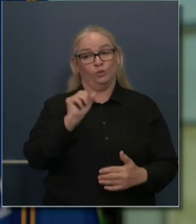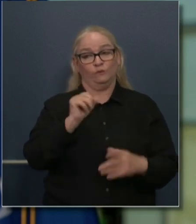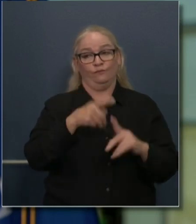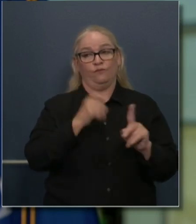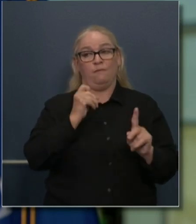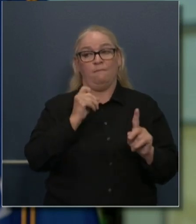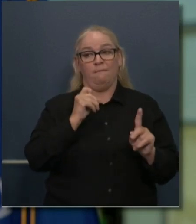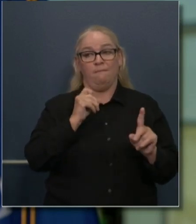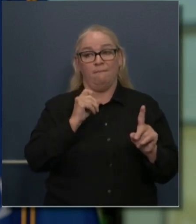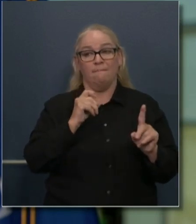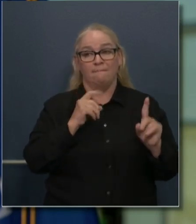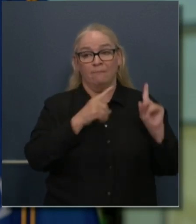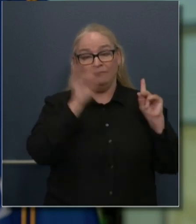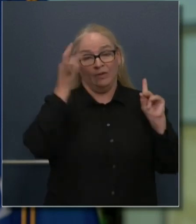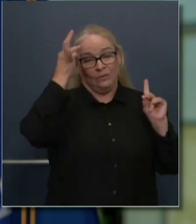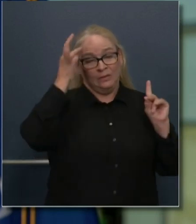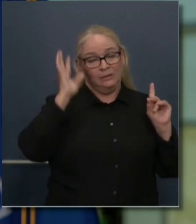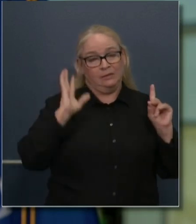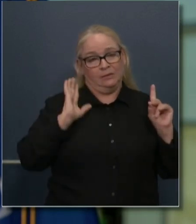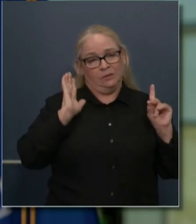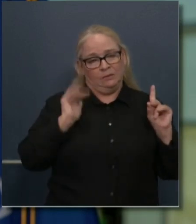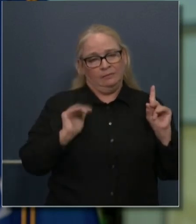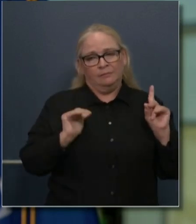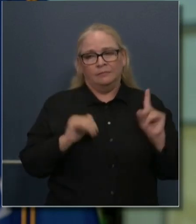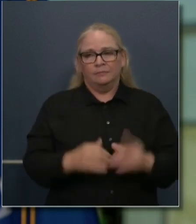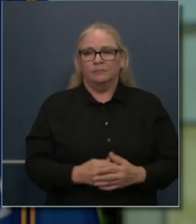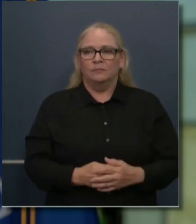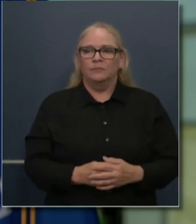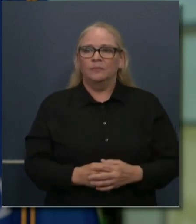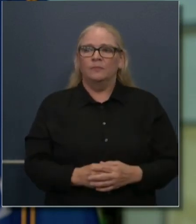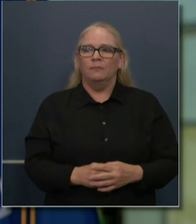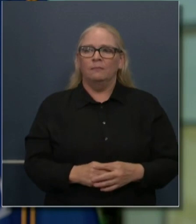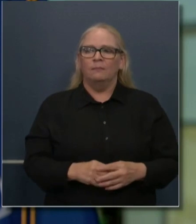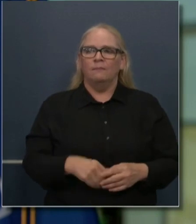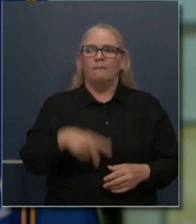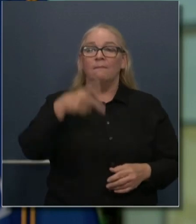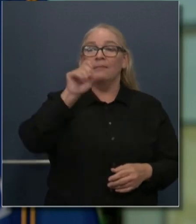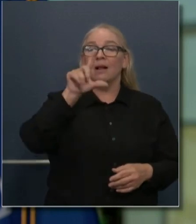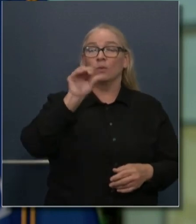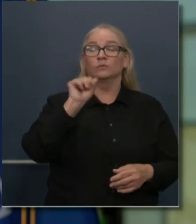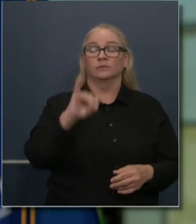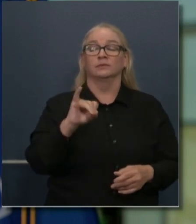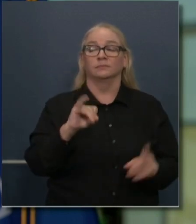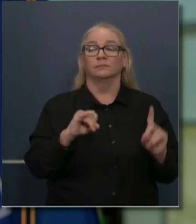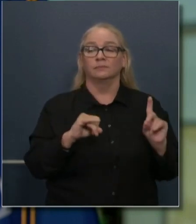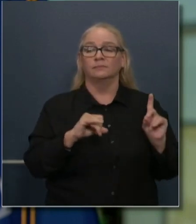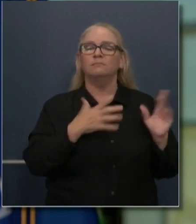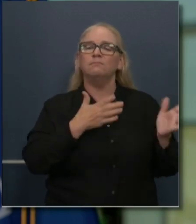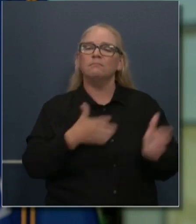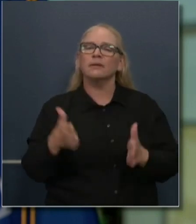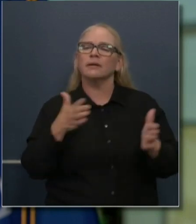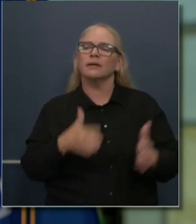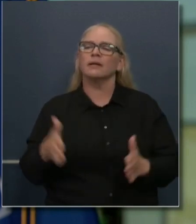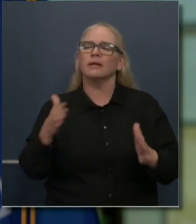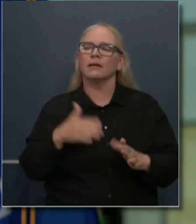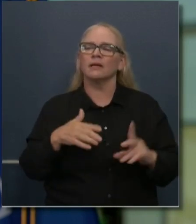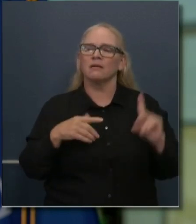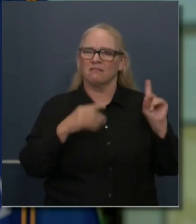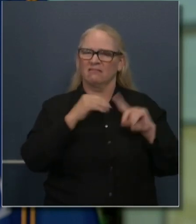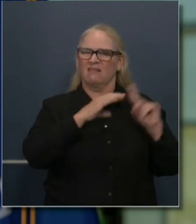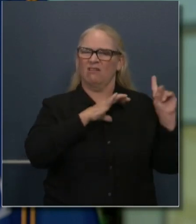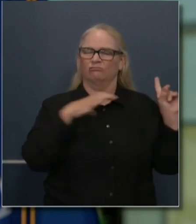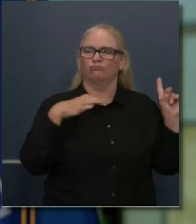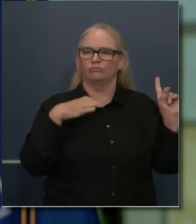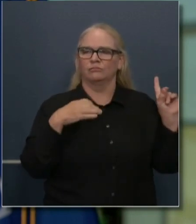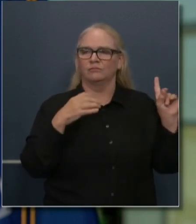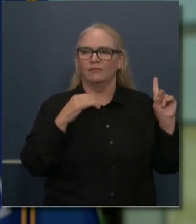that Leader Pelosi, Speaker Pelosi, will be advancing. If she wasn't there, I wouldn't be as